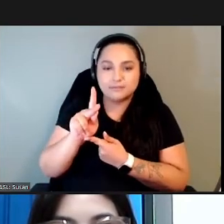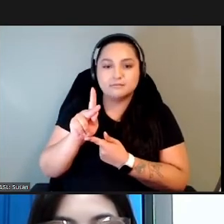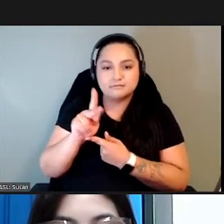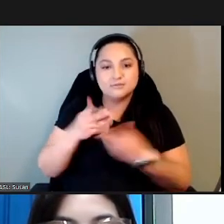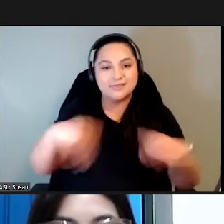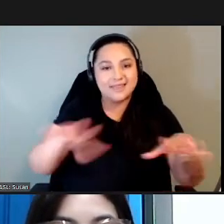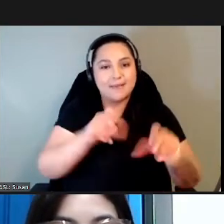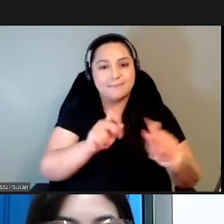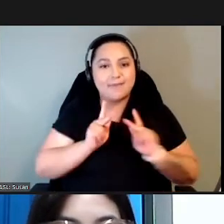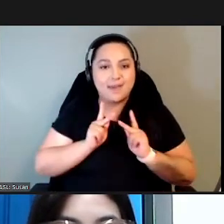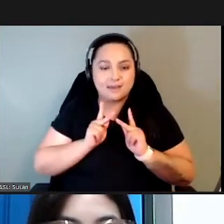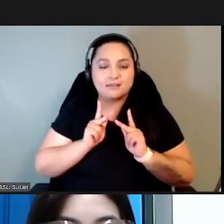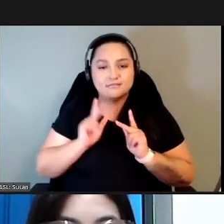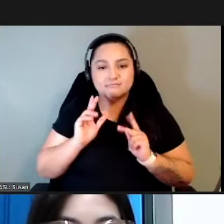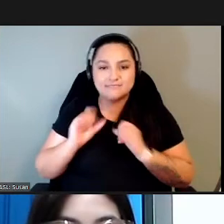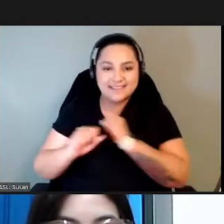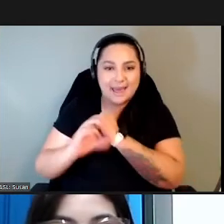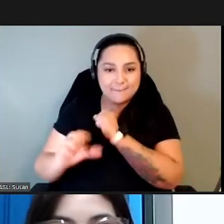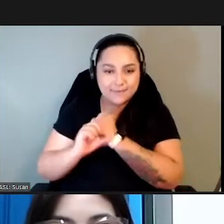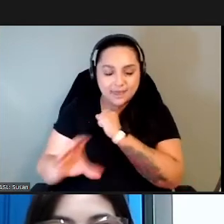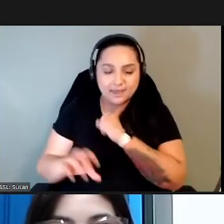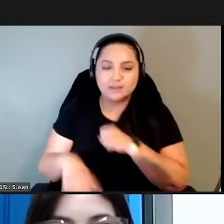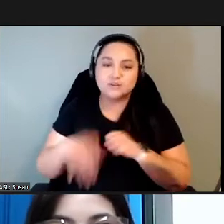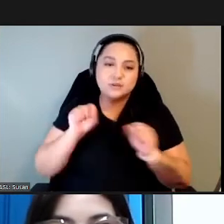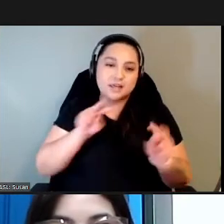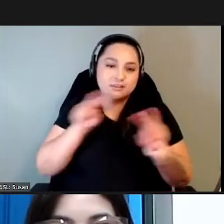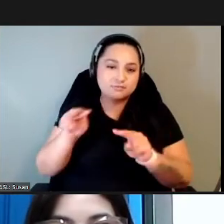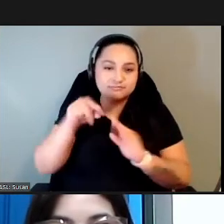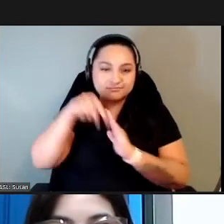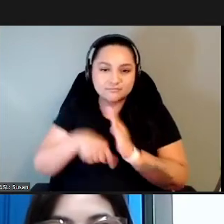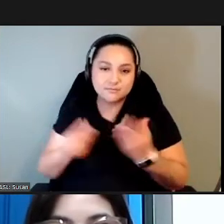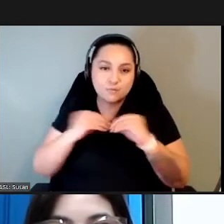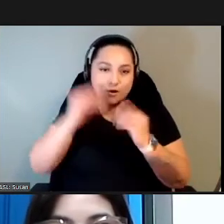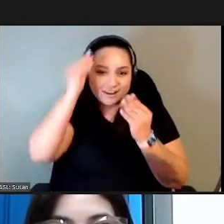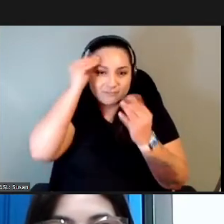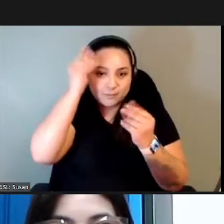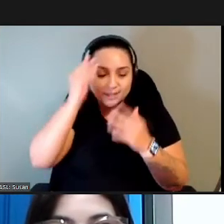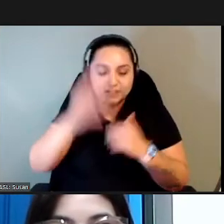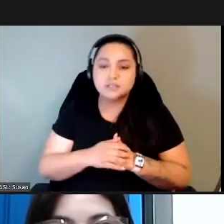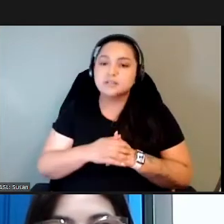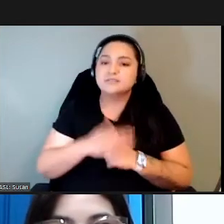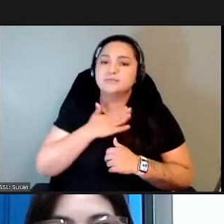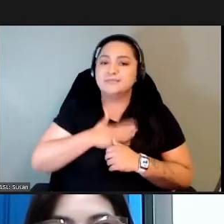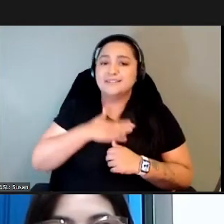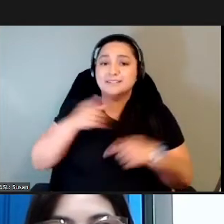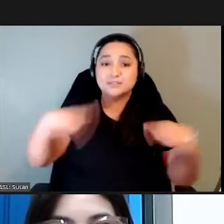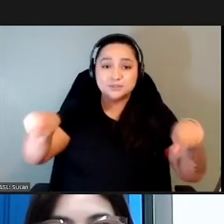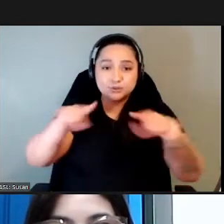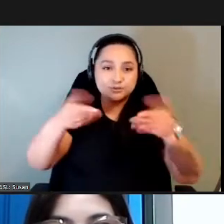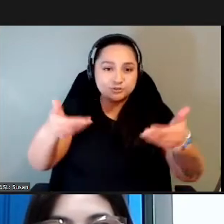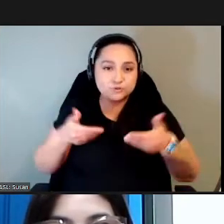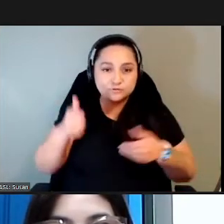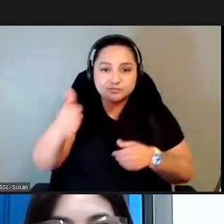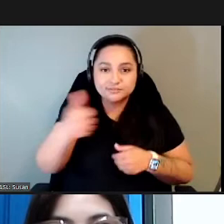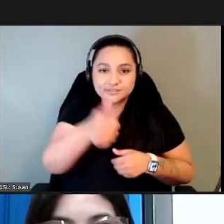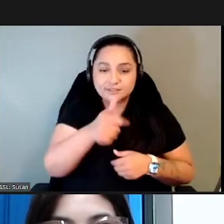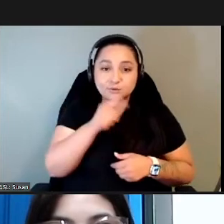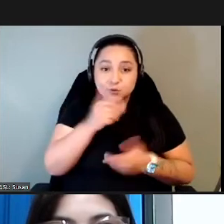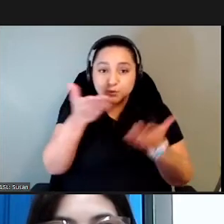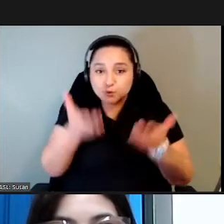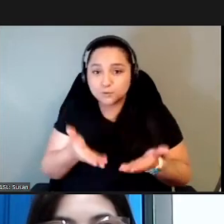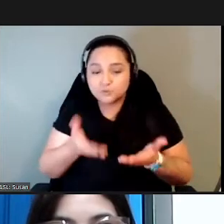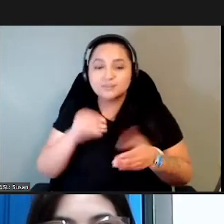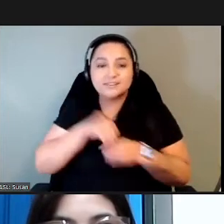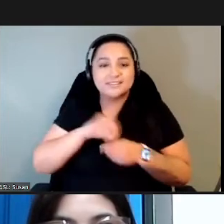landback.org/manifesto. I invite you all to introduce yourselves in the chat, as well